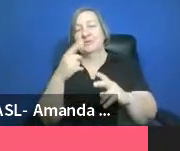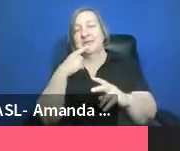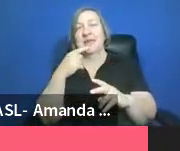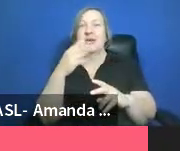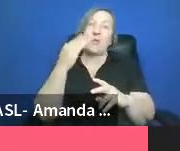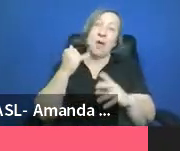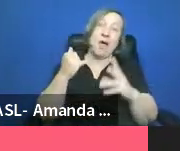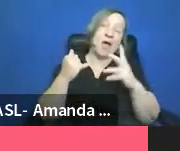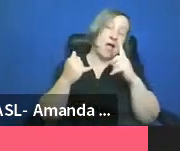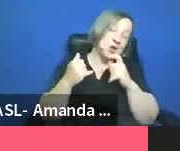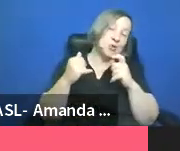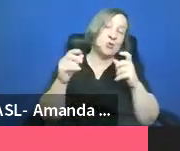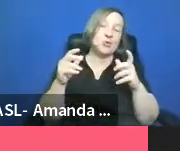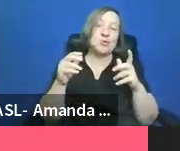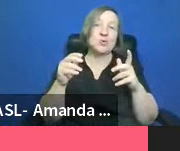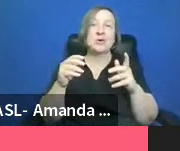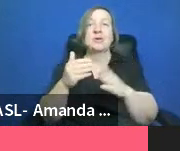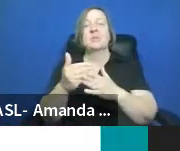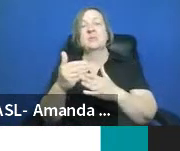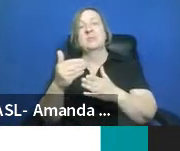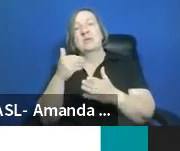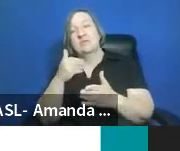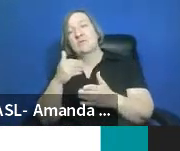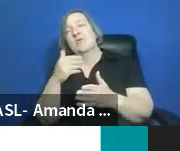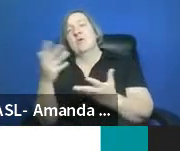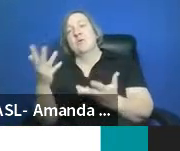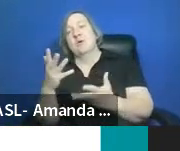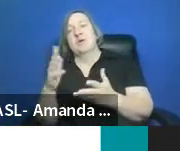the who questions before the what and the how questions.